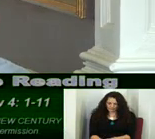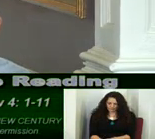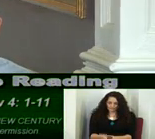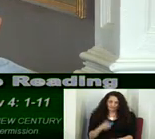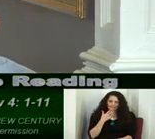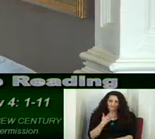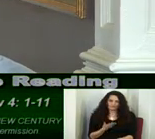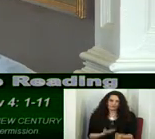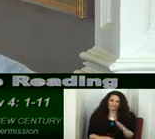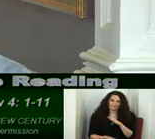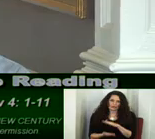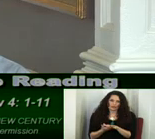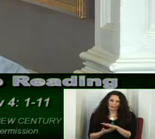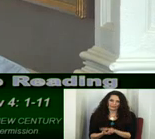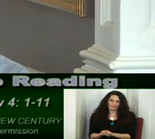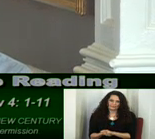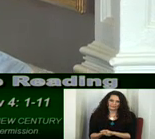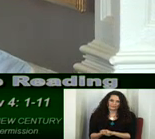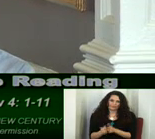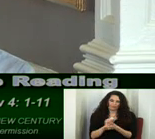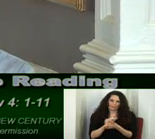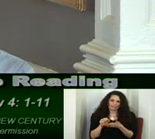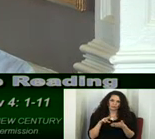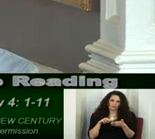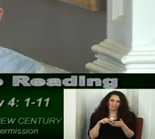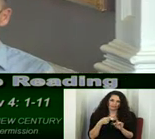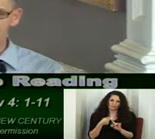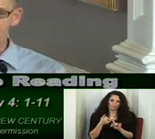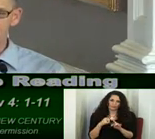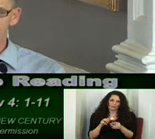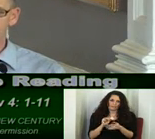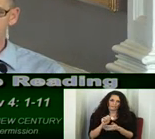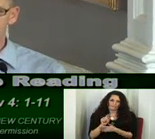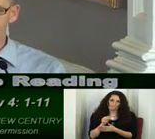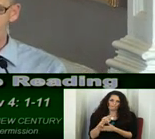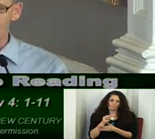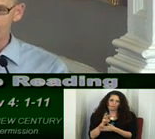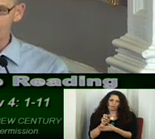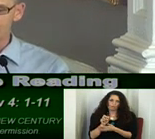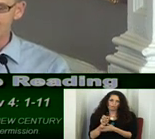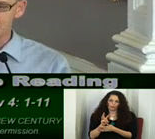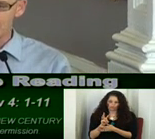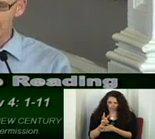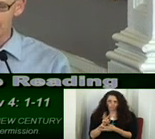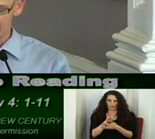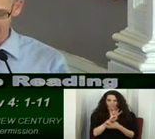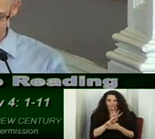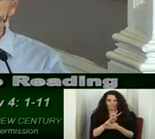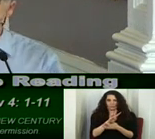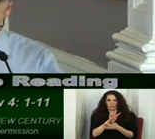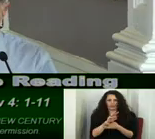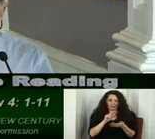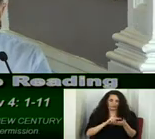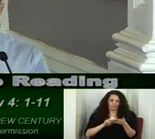Good morning. The scripture reading today comes from Matthew 4, verses 1 through